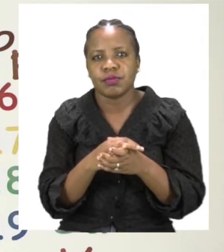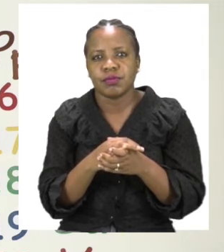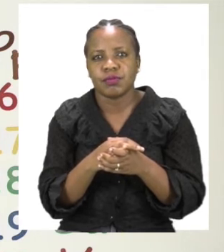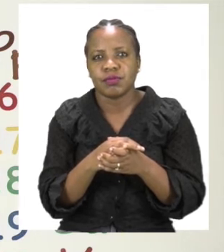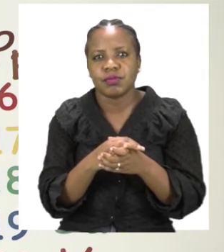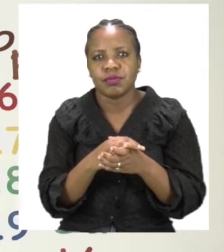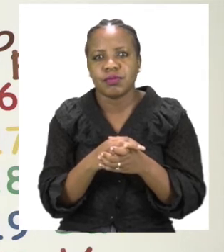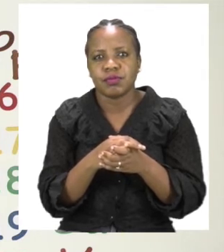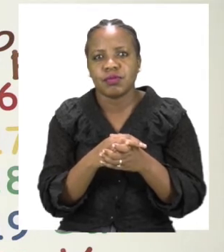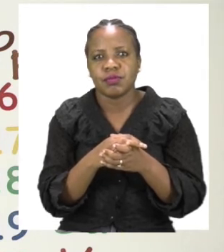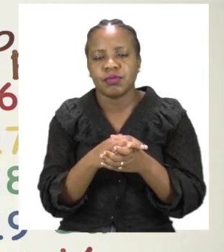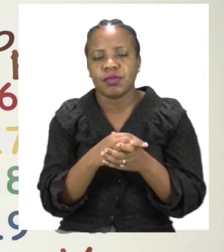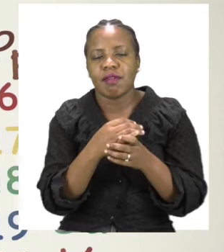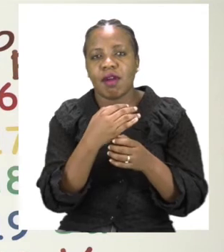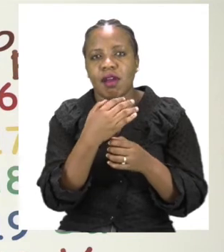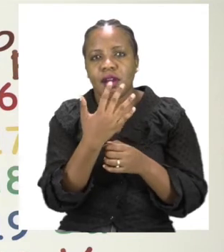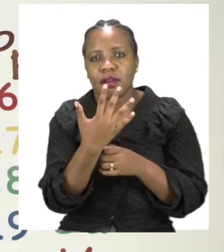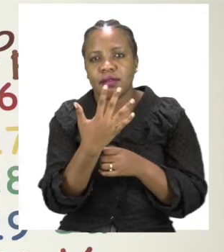say 5,